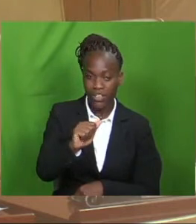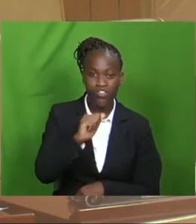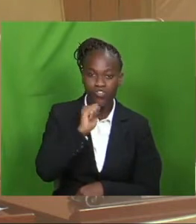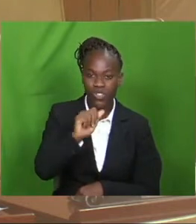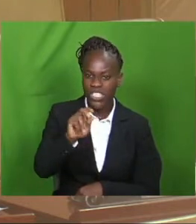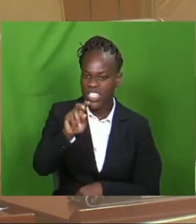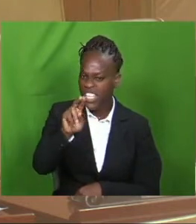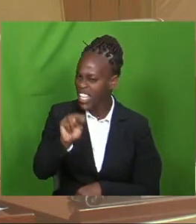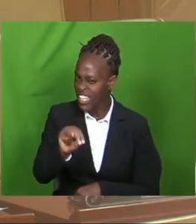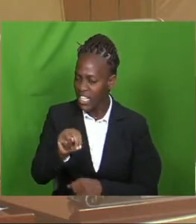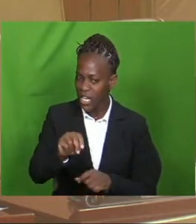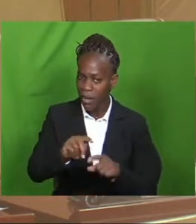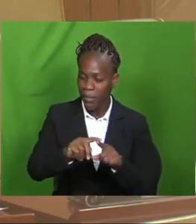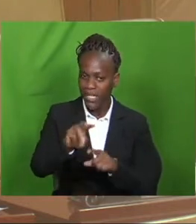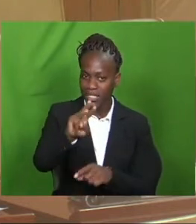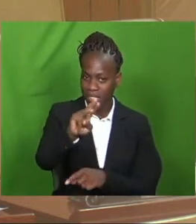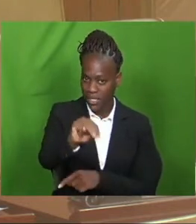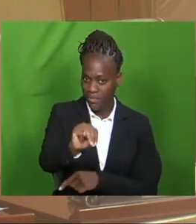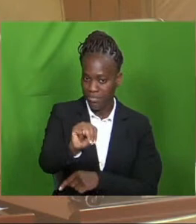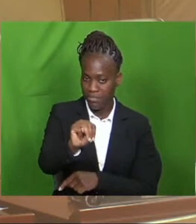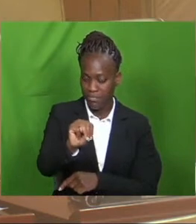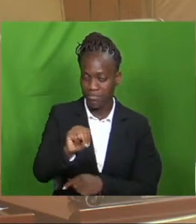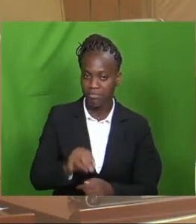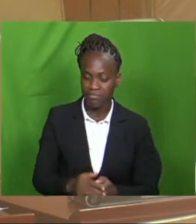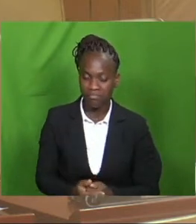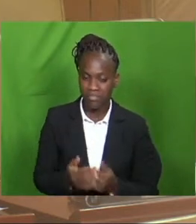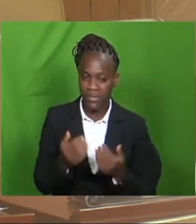N. Table office, kindly take note. Thank you.